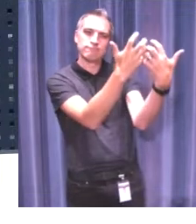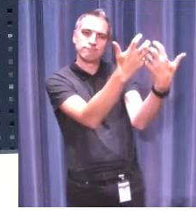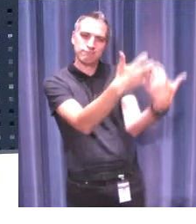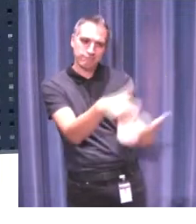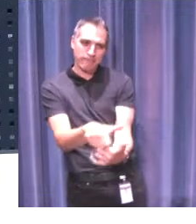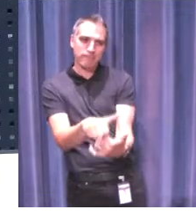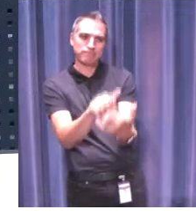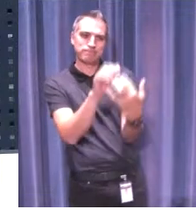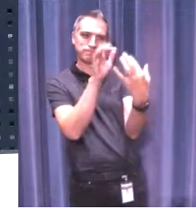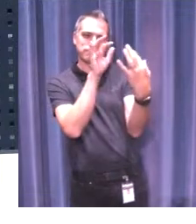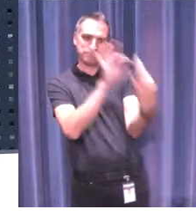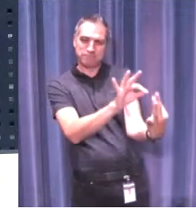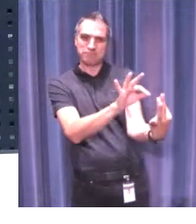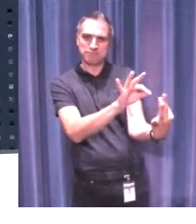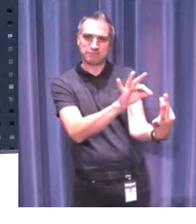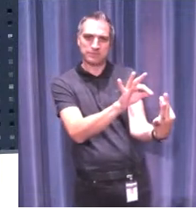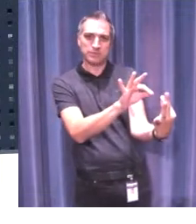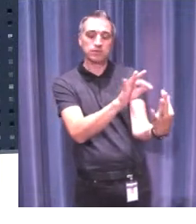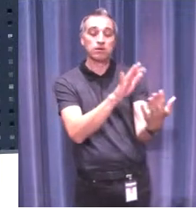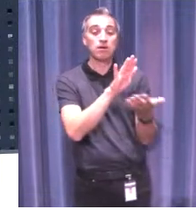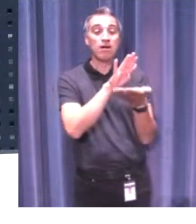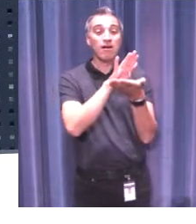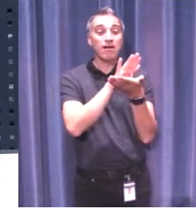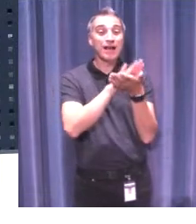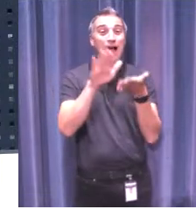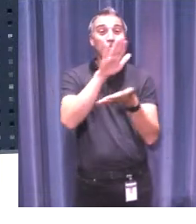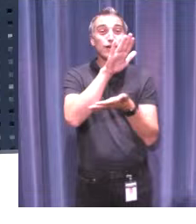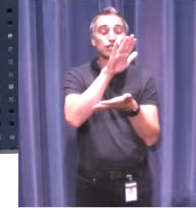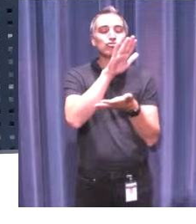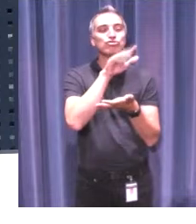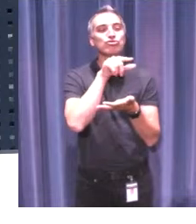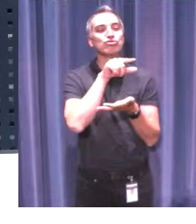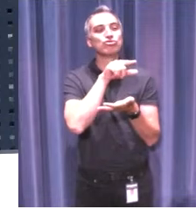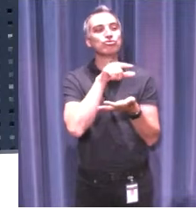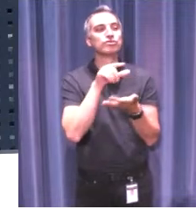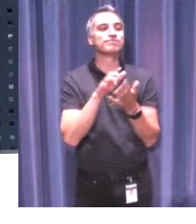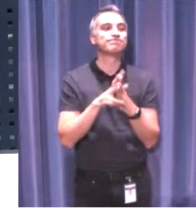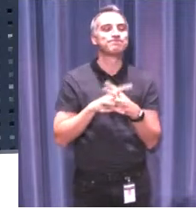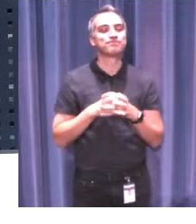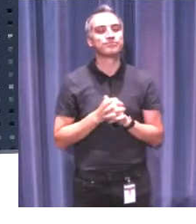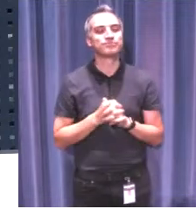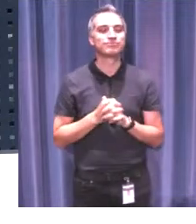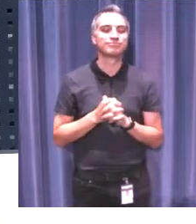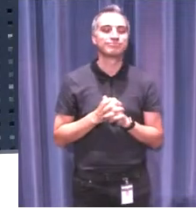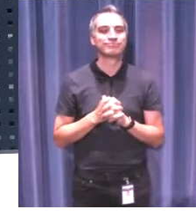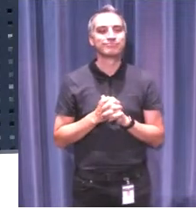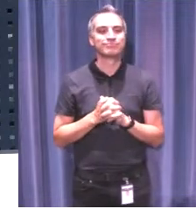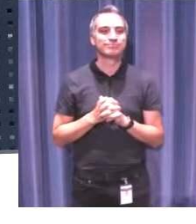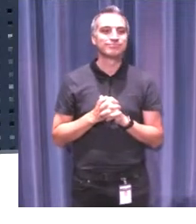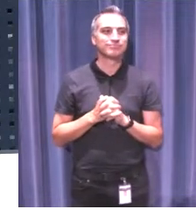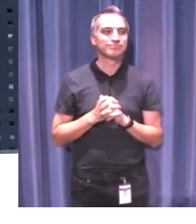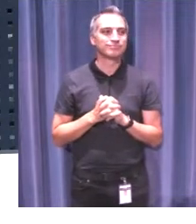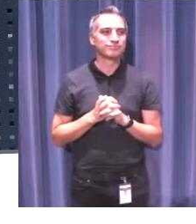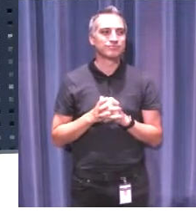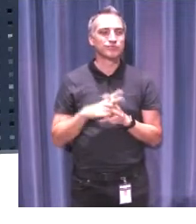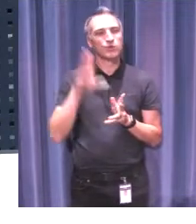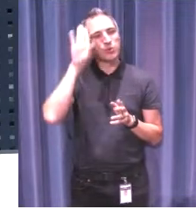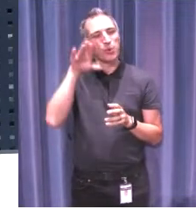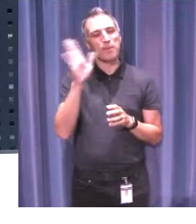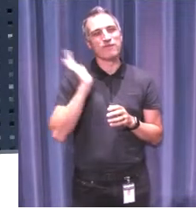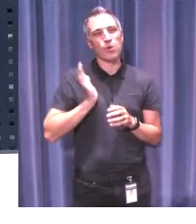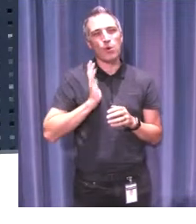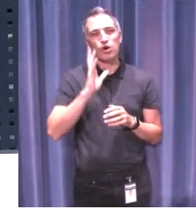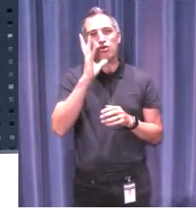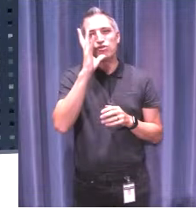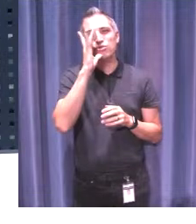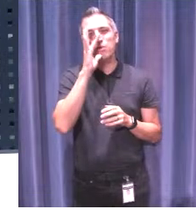Colleges, in my opinion, have always, it's like when your mother used to give you